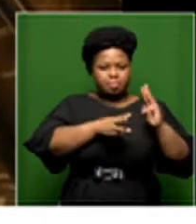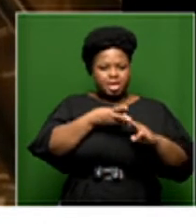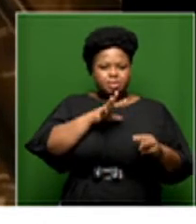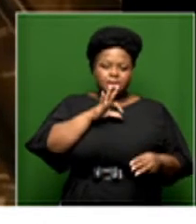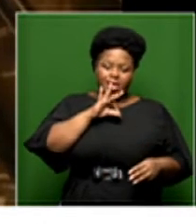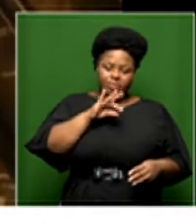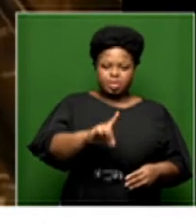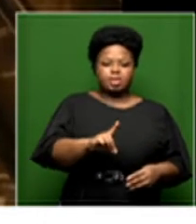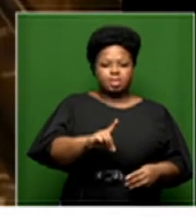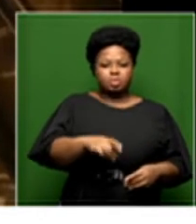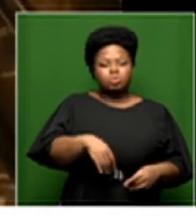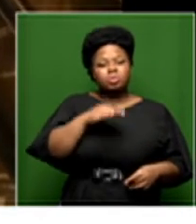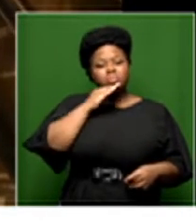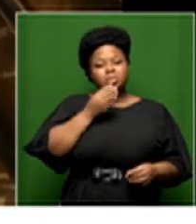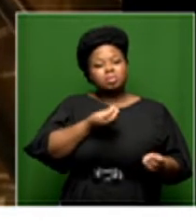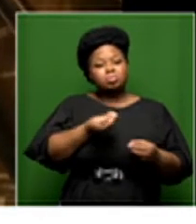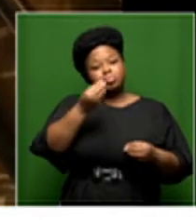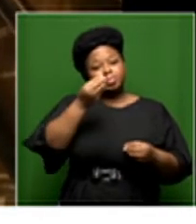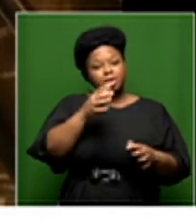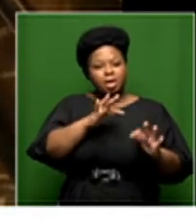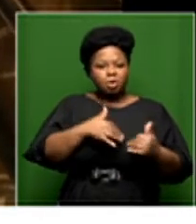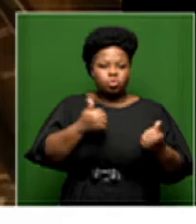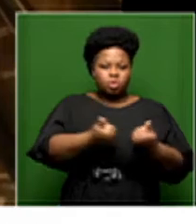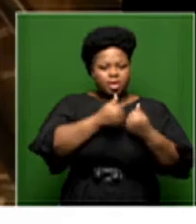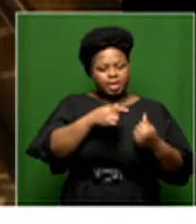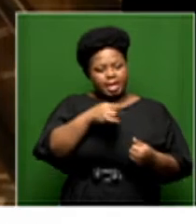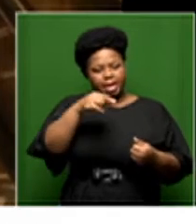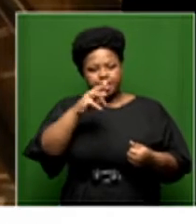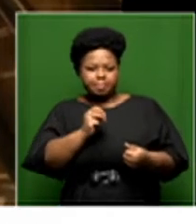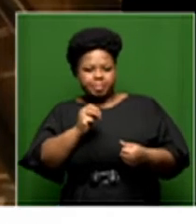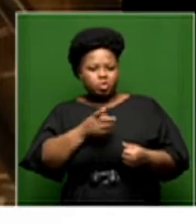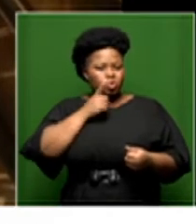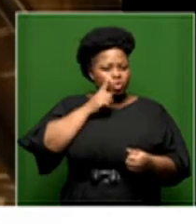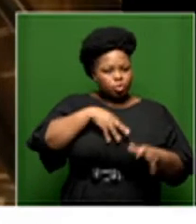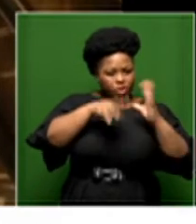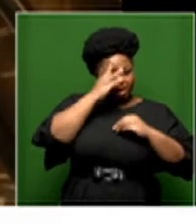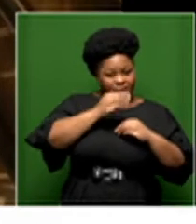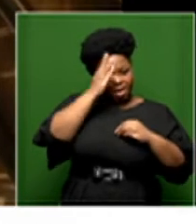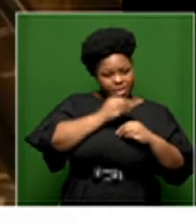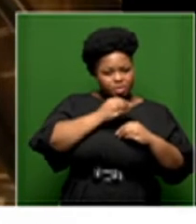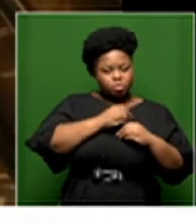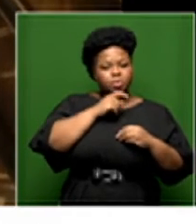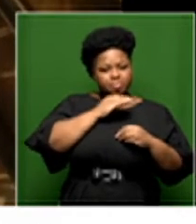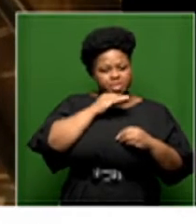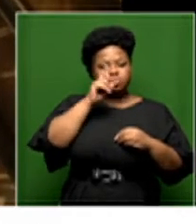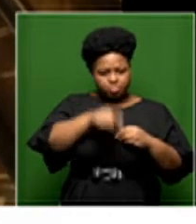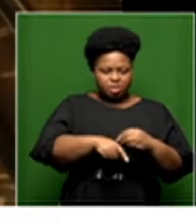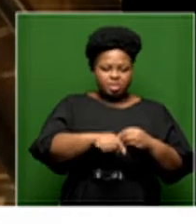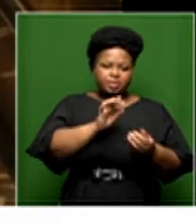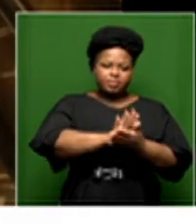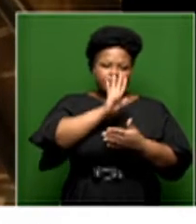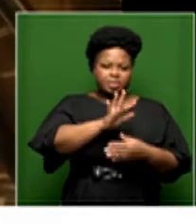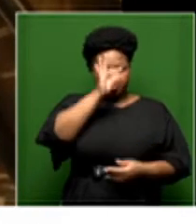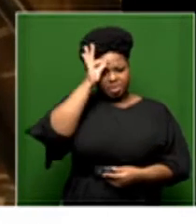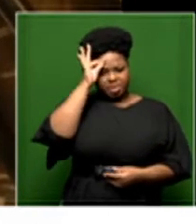That 15 minutes is incentivized through gamification. So a kid does their 15 minutes and they have to do their 15 minutes